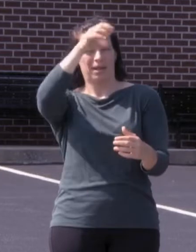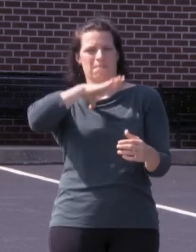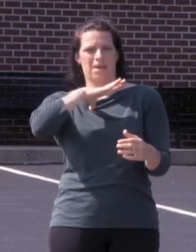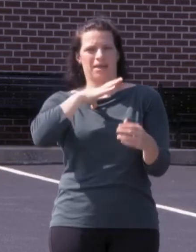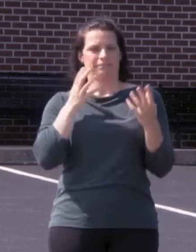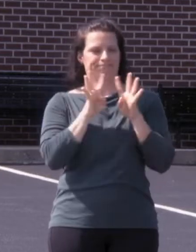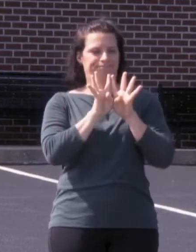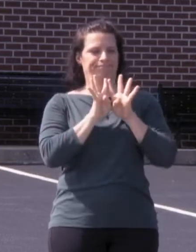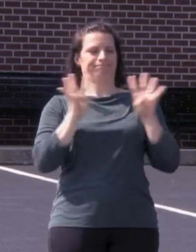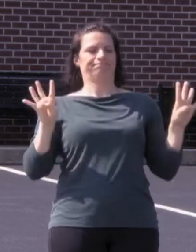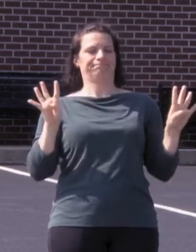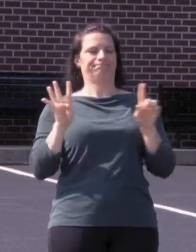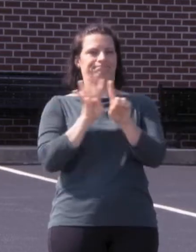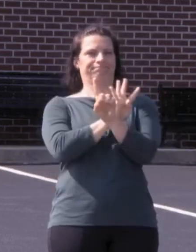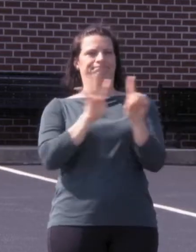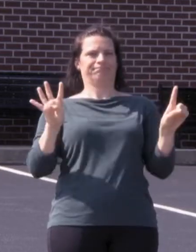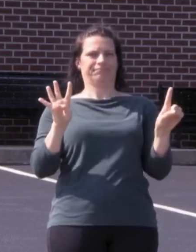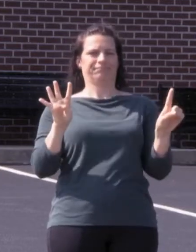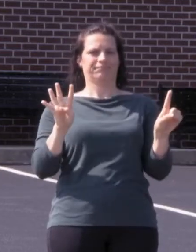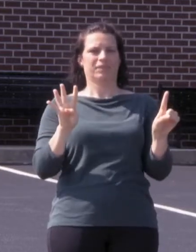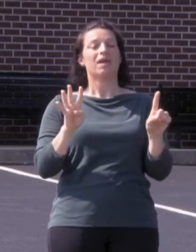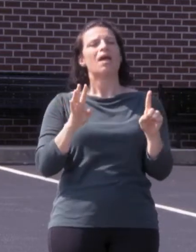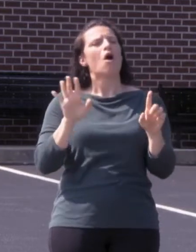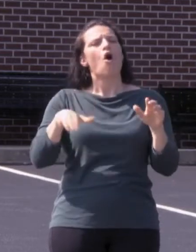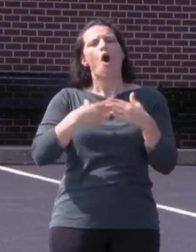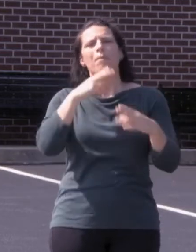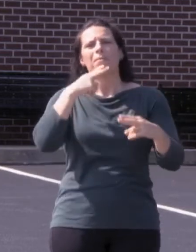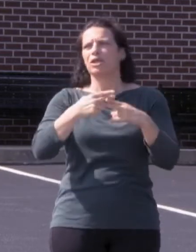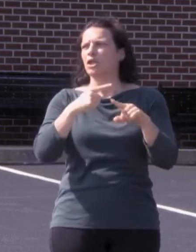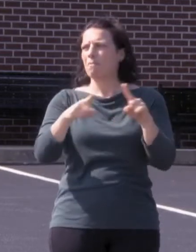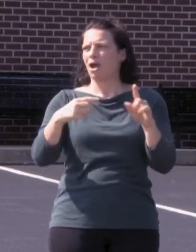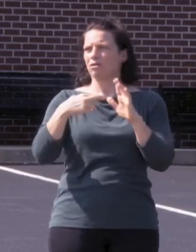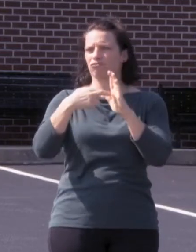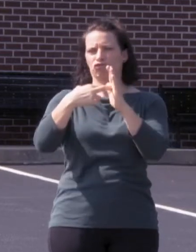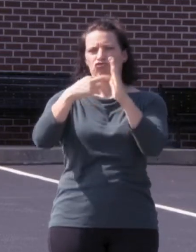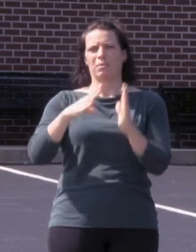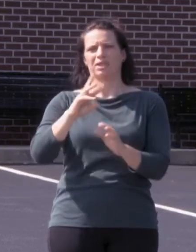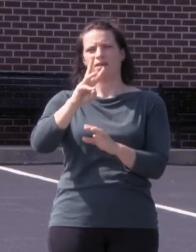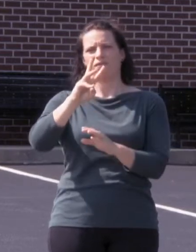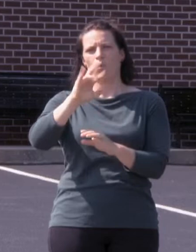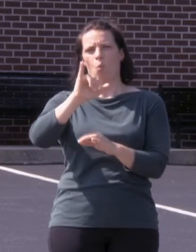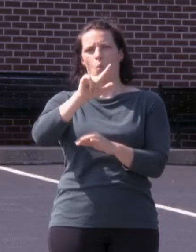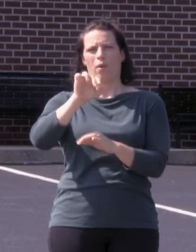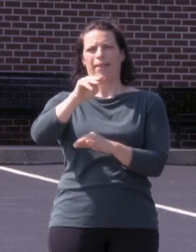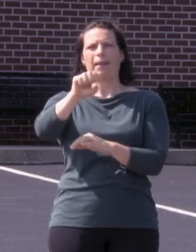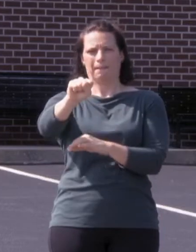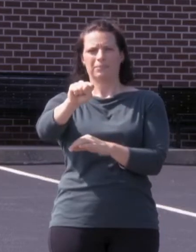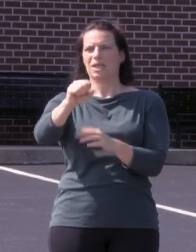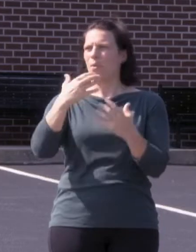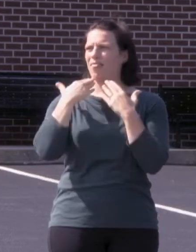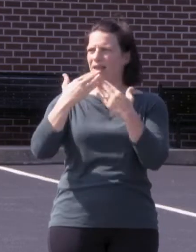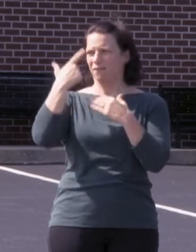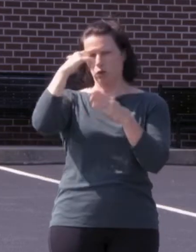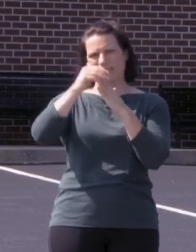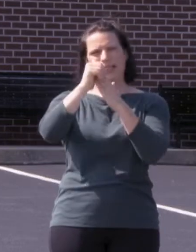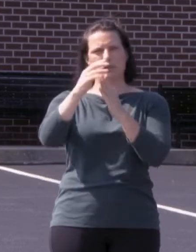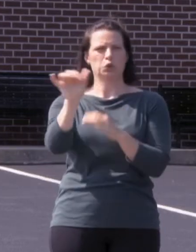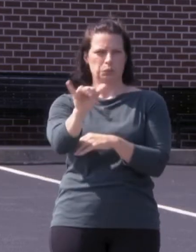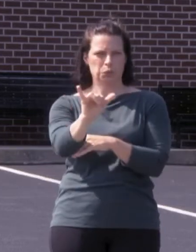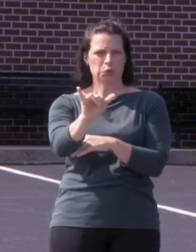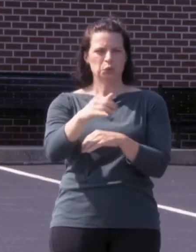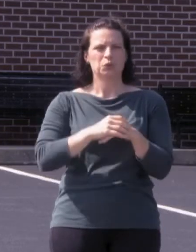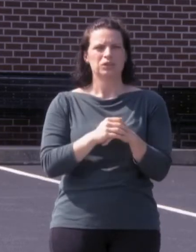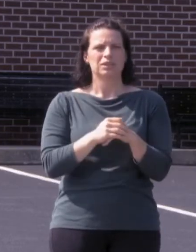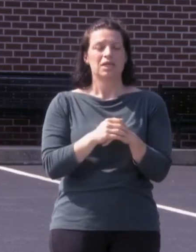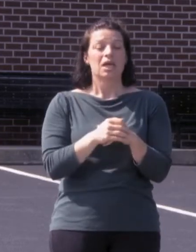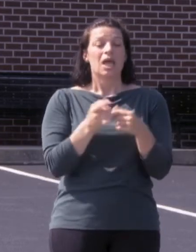behind me for their good work. They've all been mentioned, but for Representative Williams, I want to thank him for his leadership as well. And